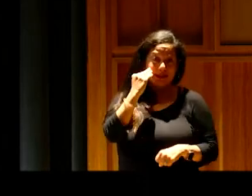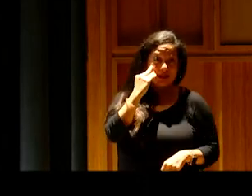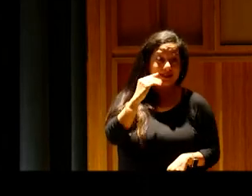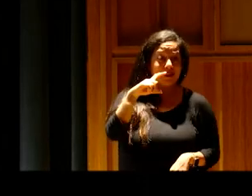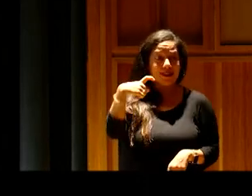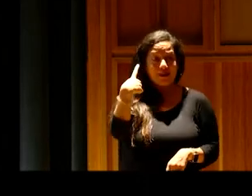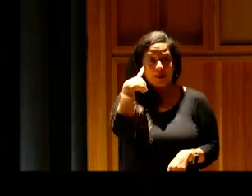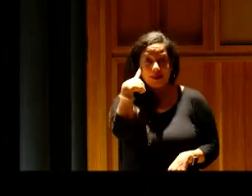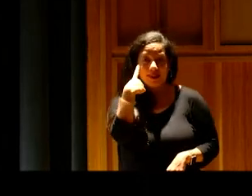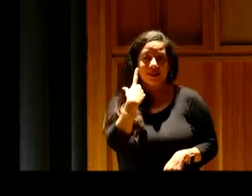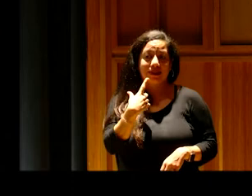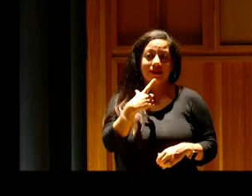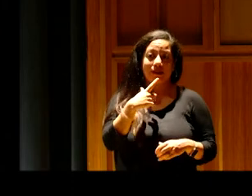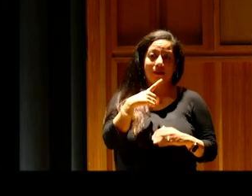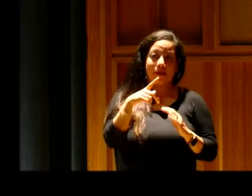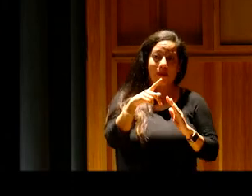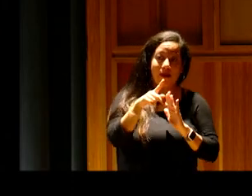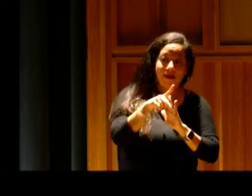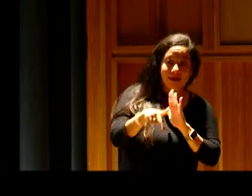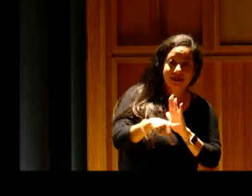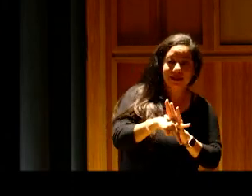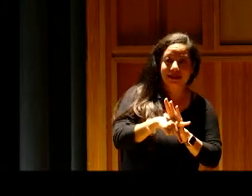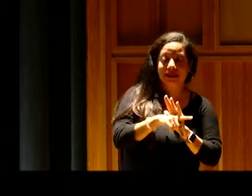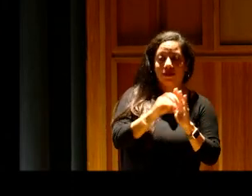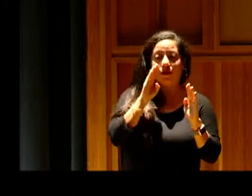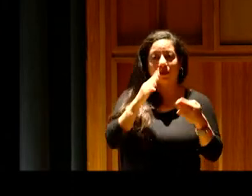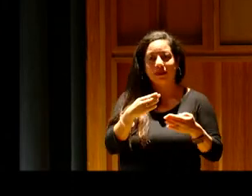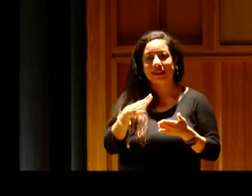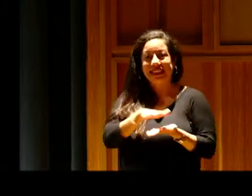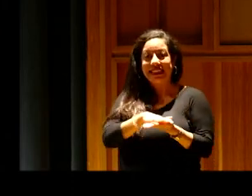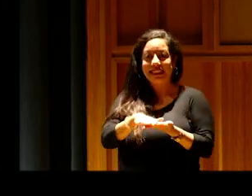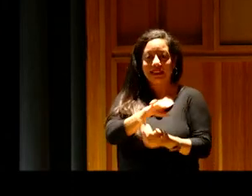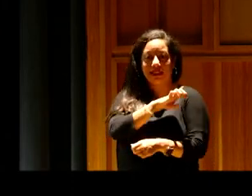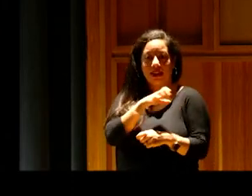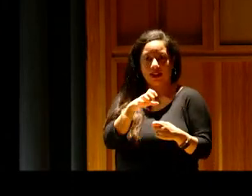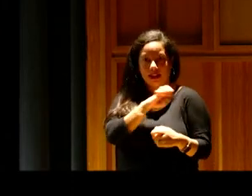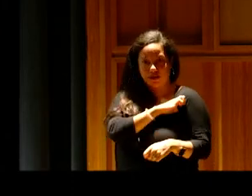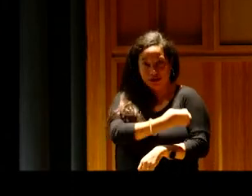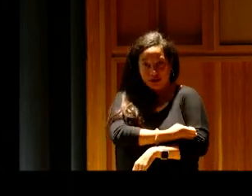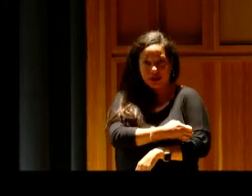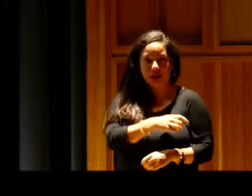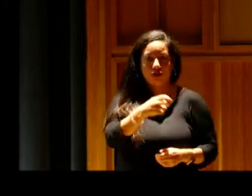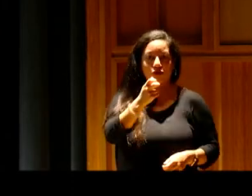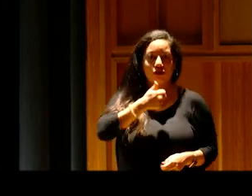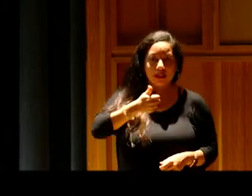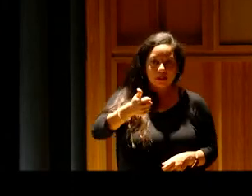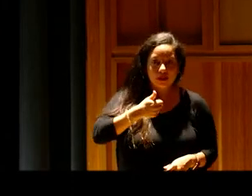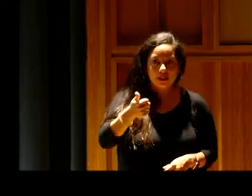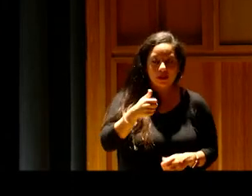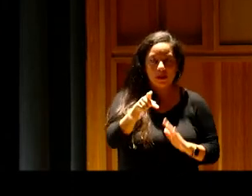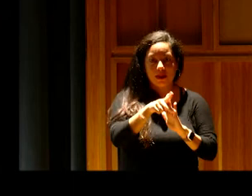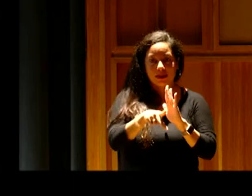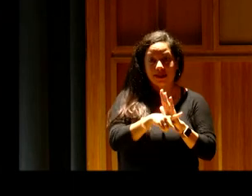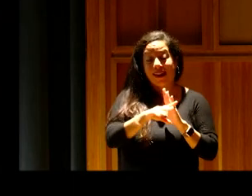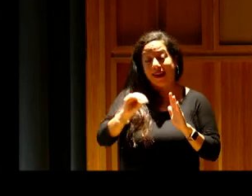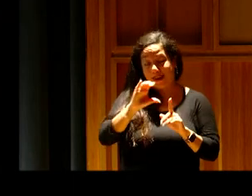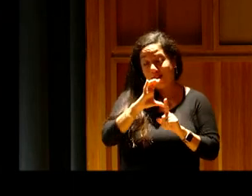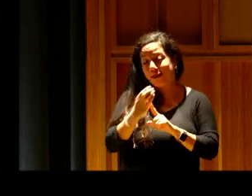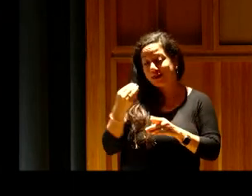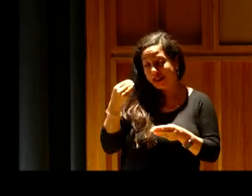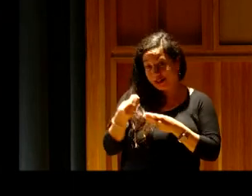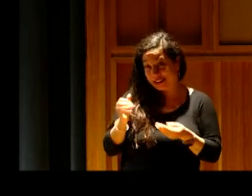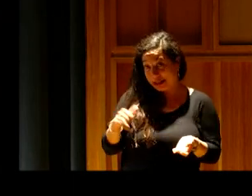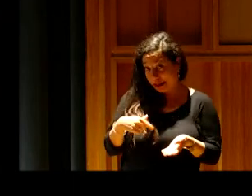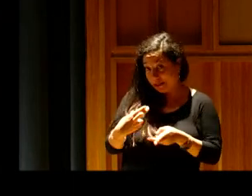policy, and advocacy, focusing on areas like clean energy, transportation policies, and indeed also cultural heritage, as I